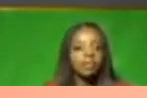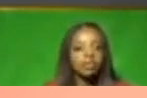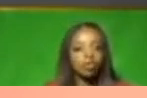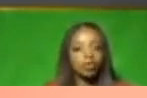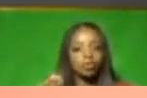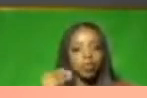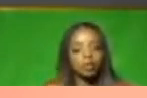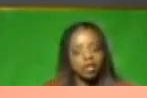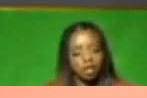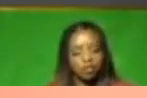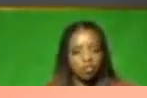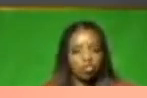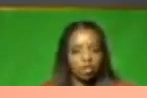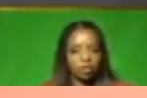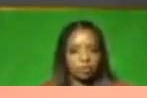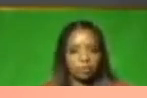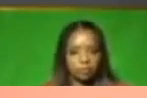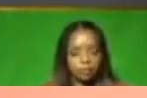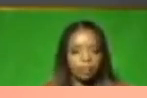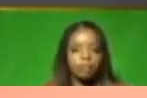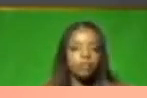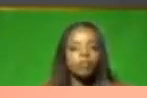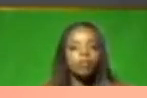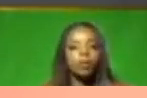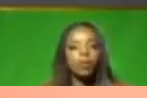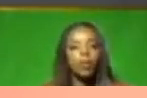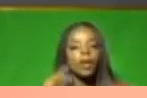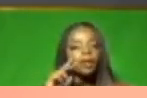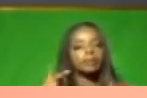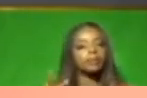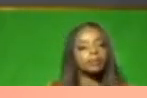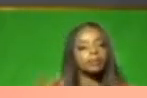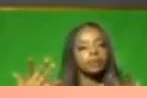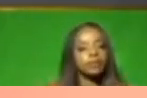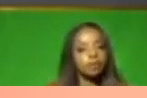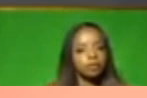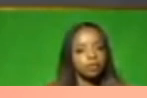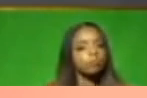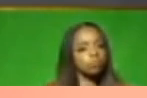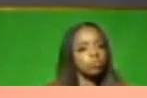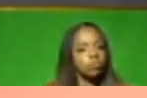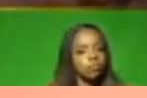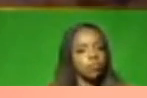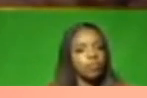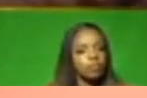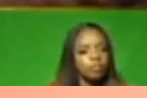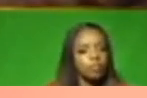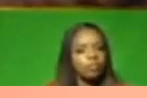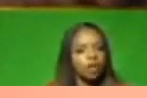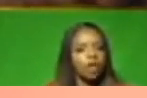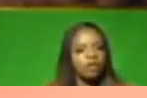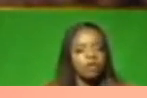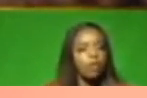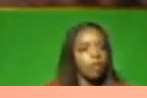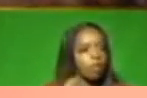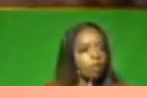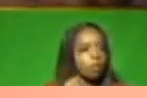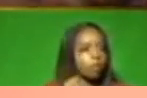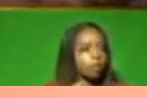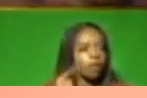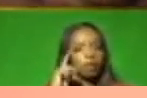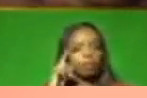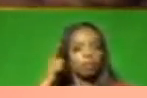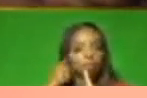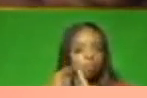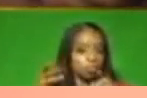infrastructure. We have seen the value of collaboration in pursuing this objective. Through